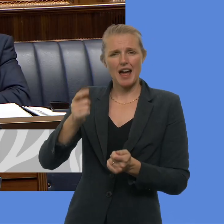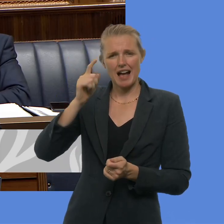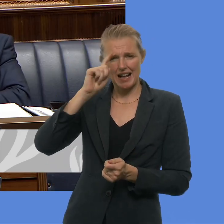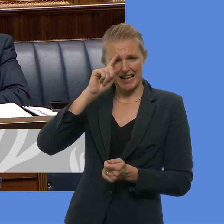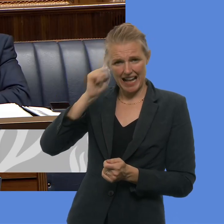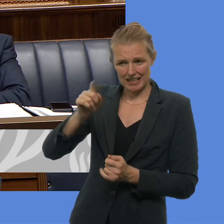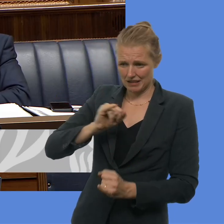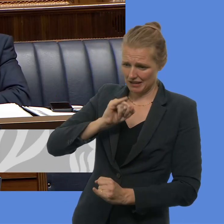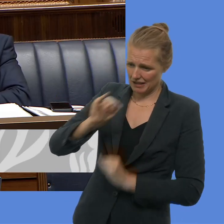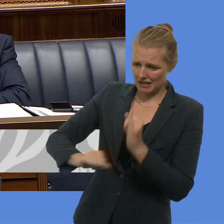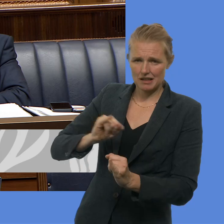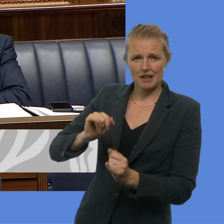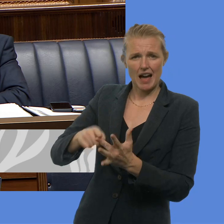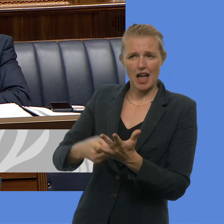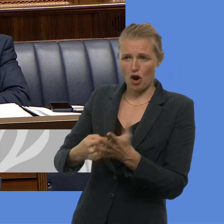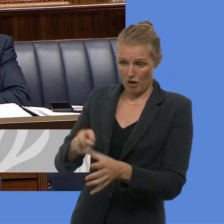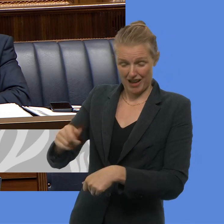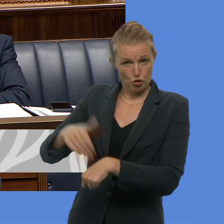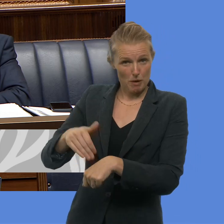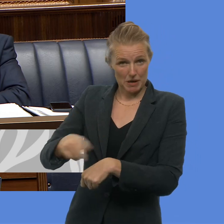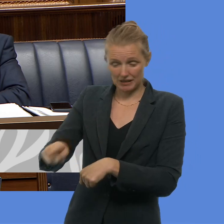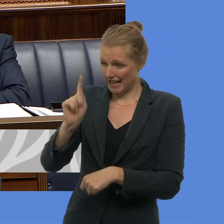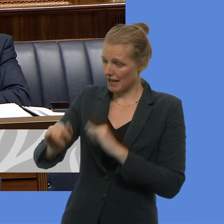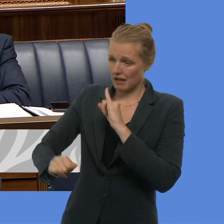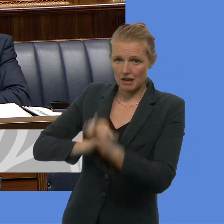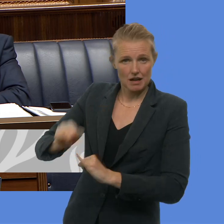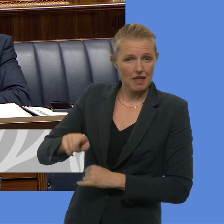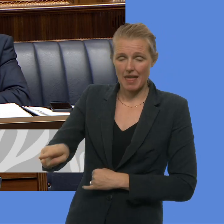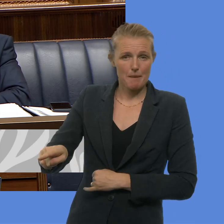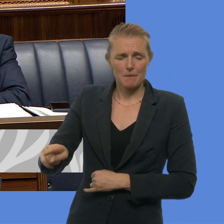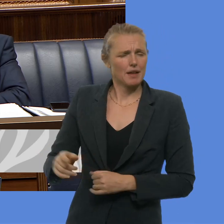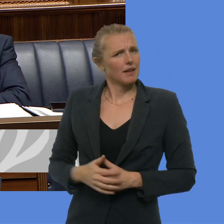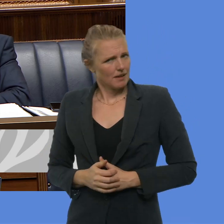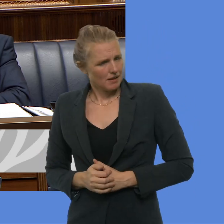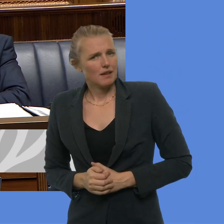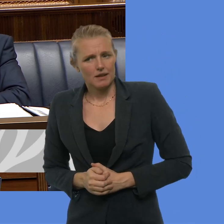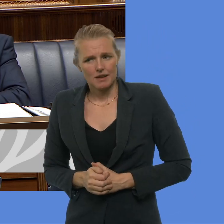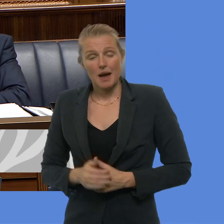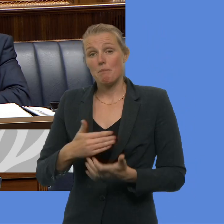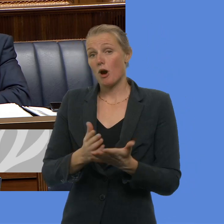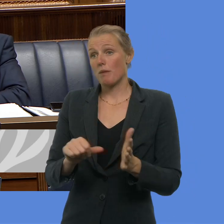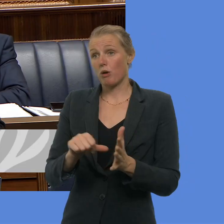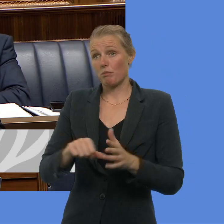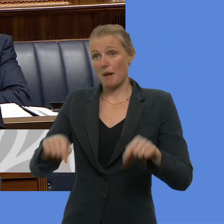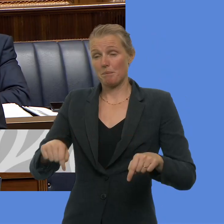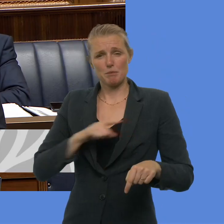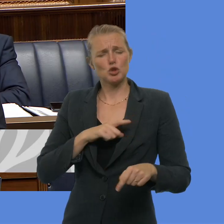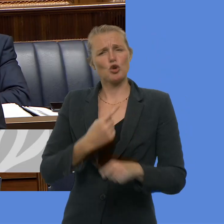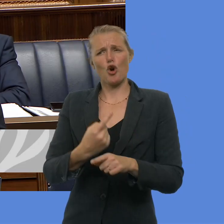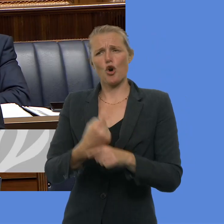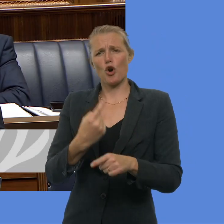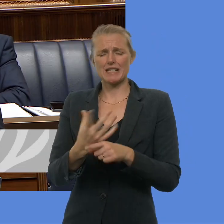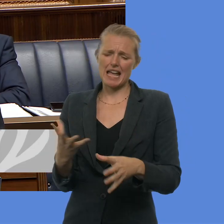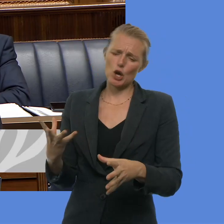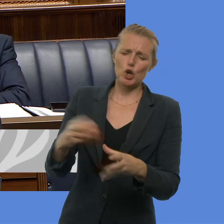the actions of the criminals in the IRA. And that is part of the problem here, because she talks about an